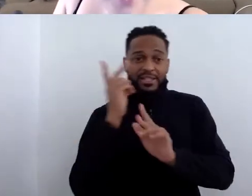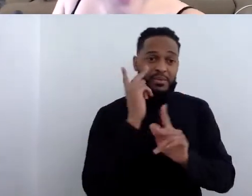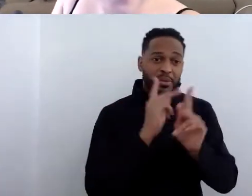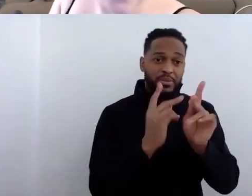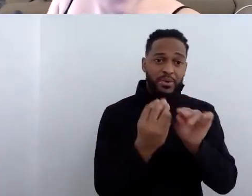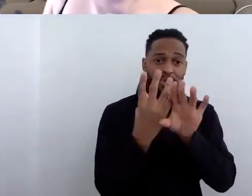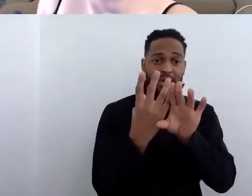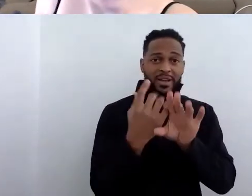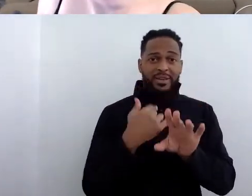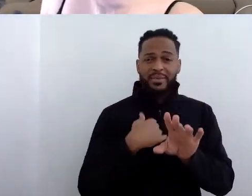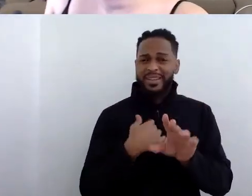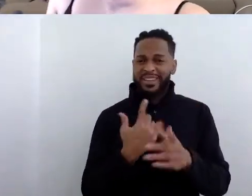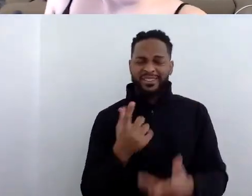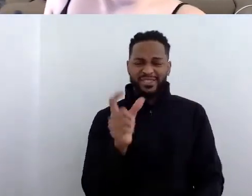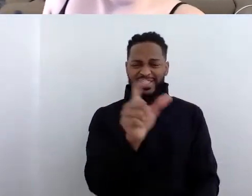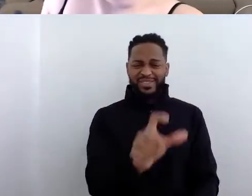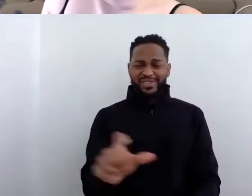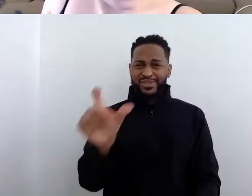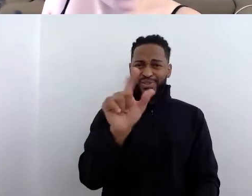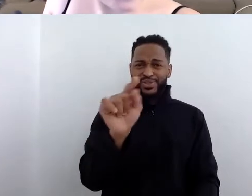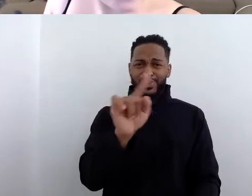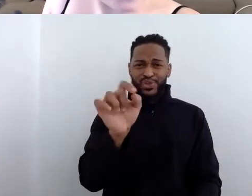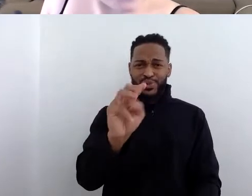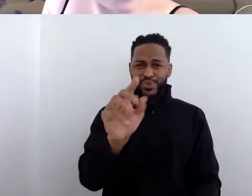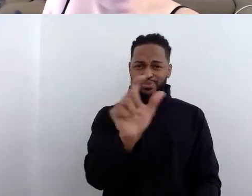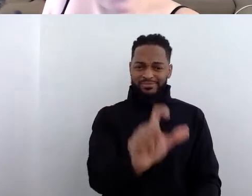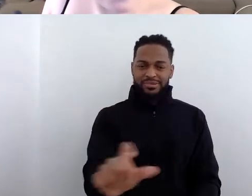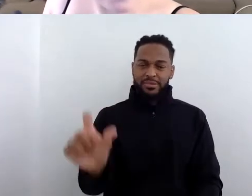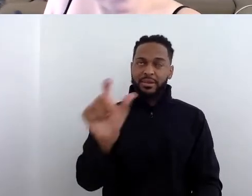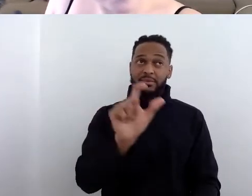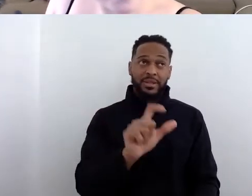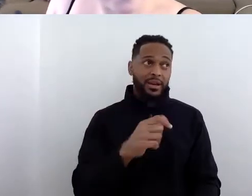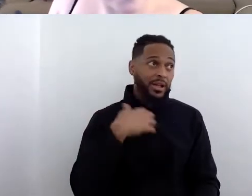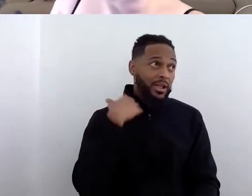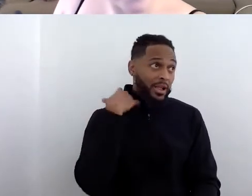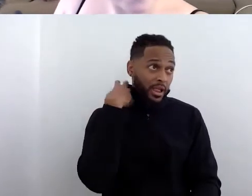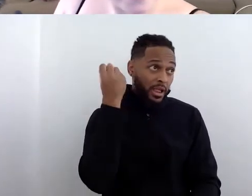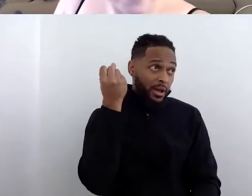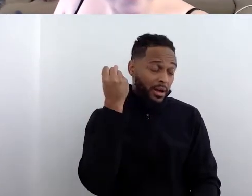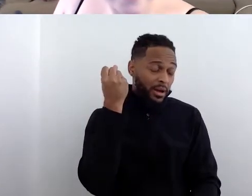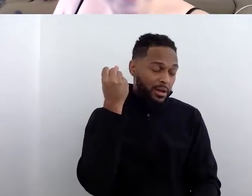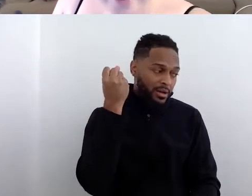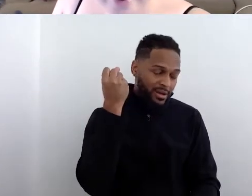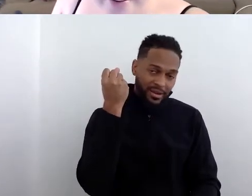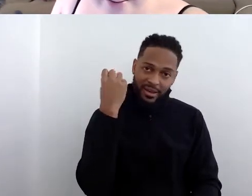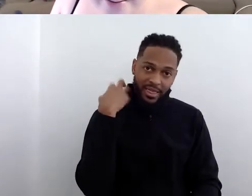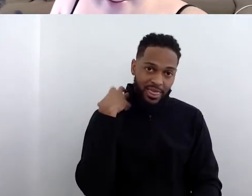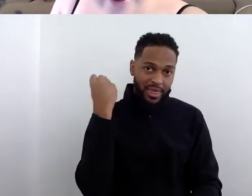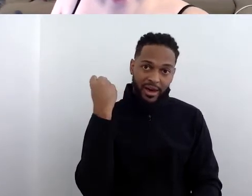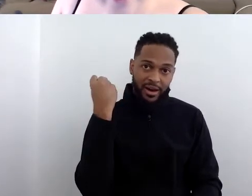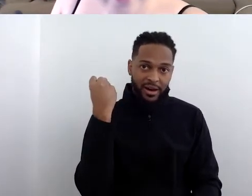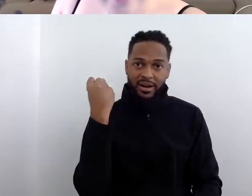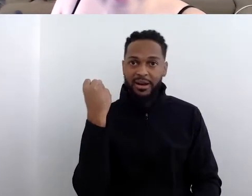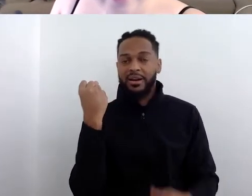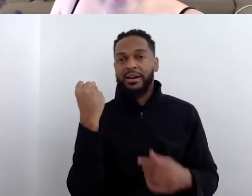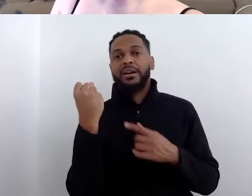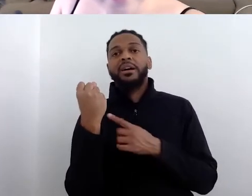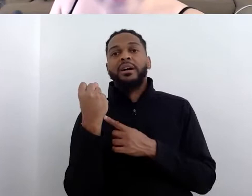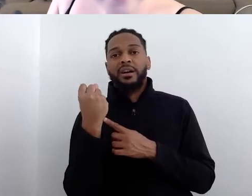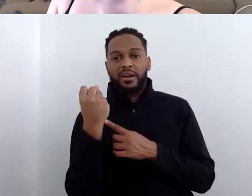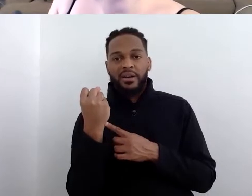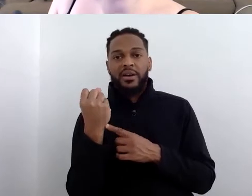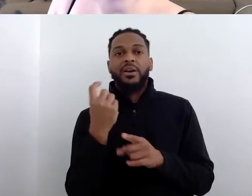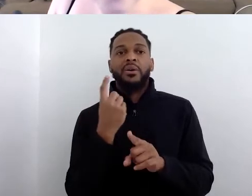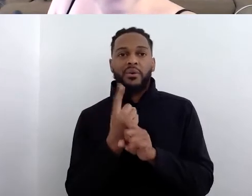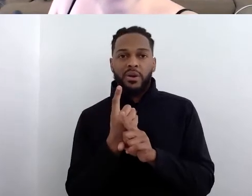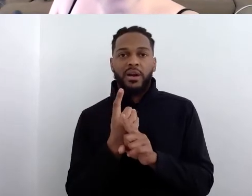this Zoom stuff now, you know? It's hard. I mean, I think nowadays for any of us,